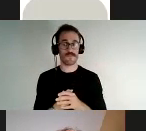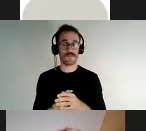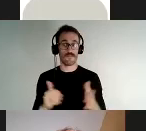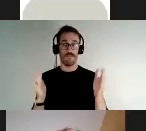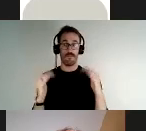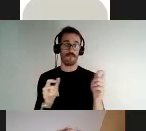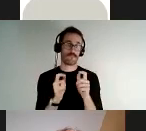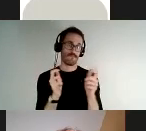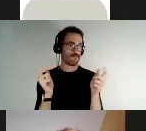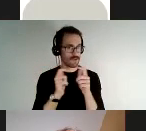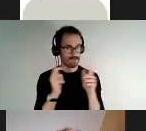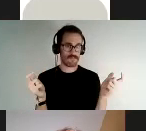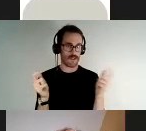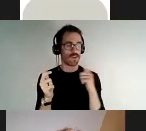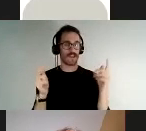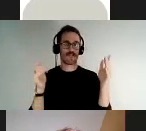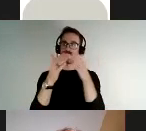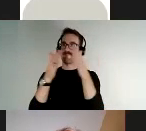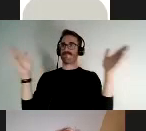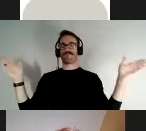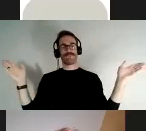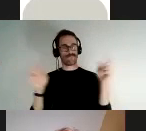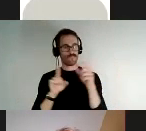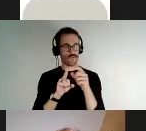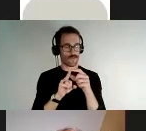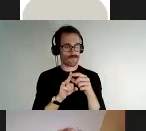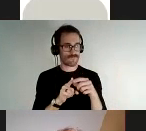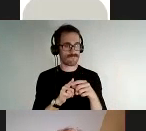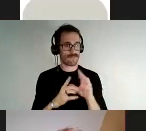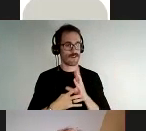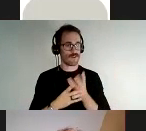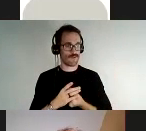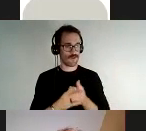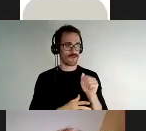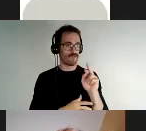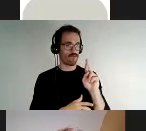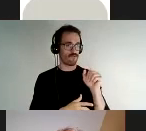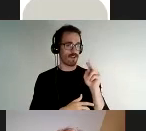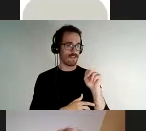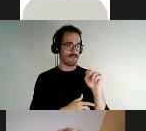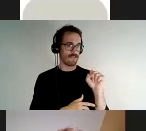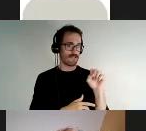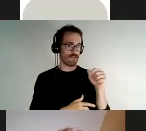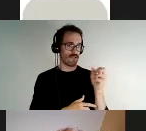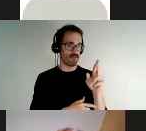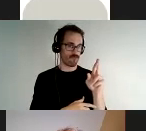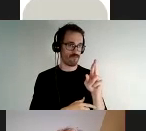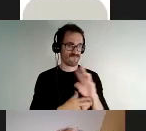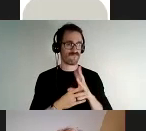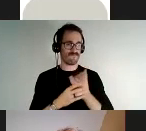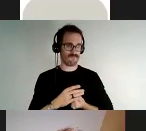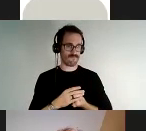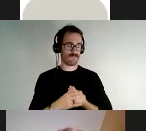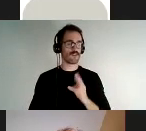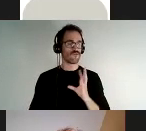big one. It's an umbrella term. It's transgender. And under the transgender umbrella, many different groups will